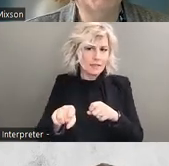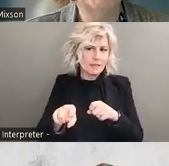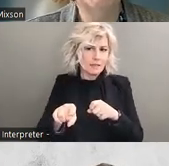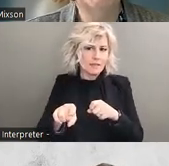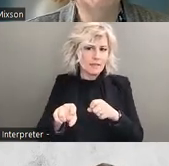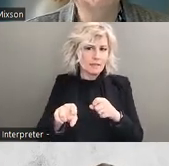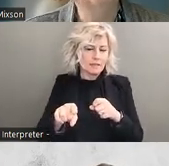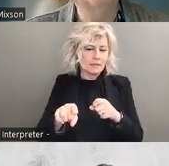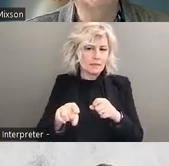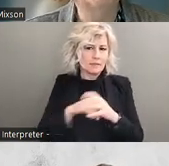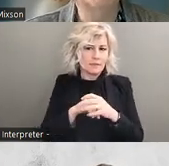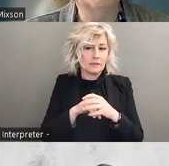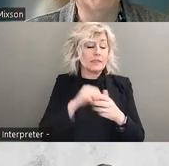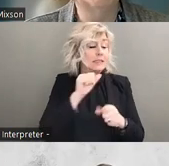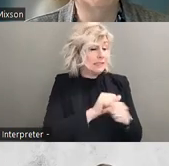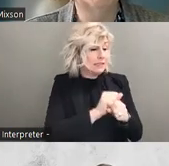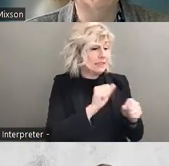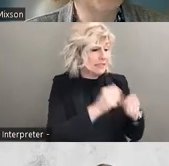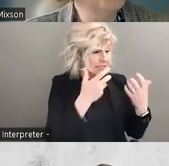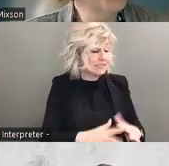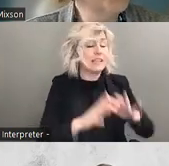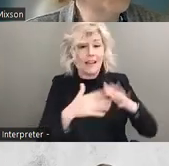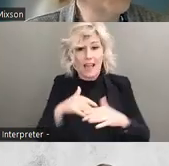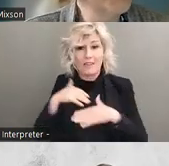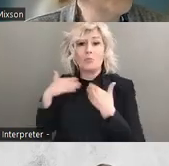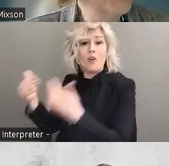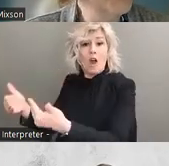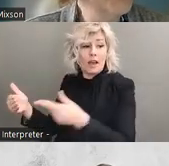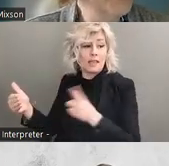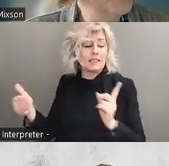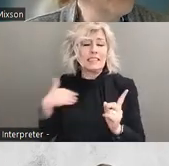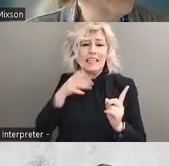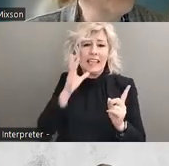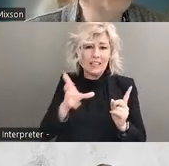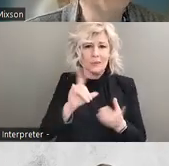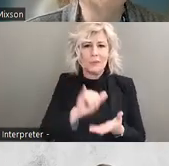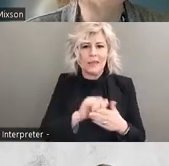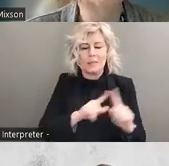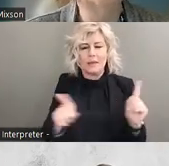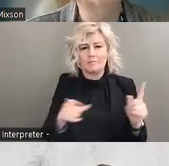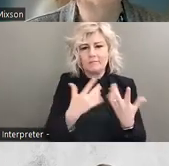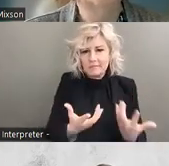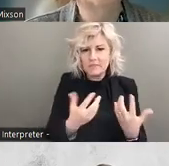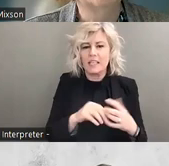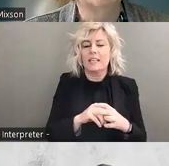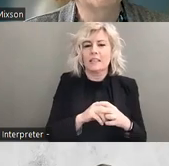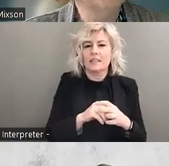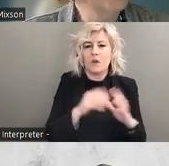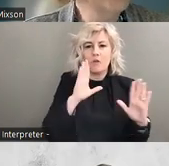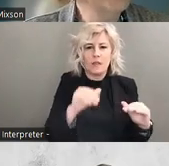it behind is something you hate to do. And I don't think we intend to do that anytime soon, but